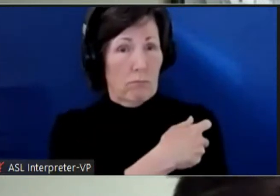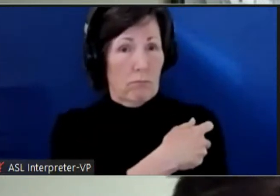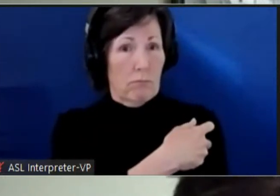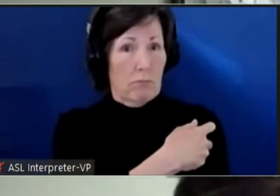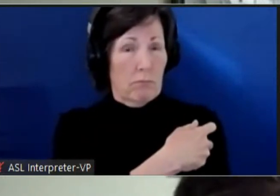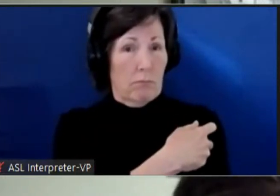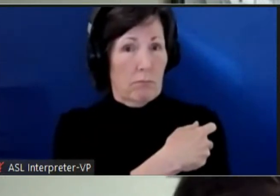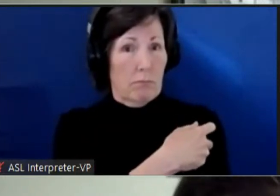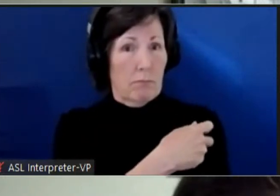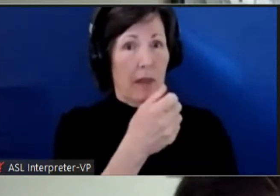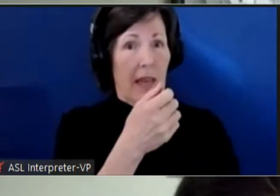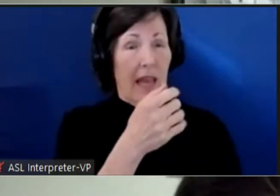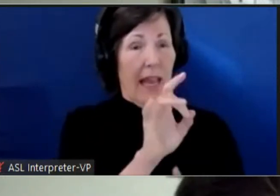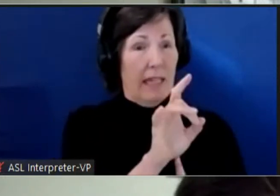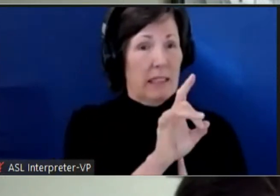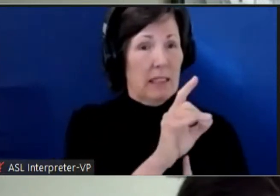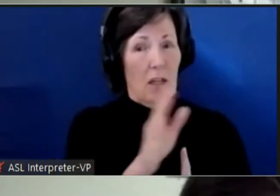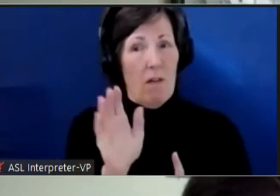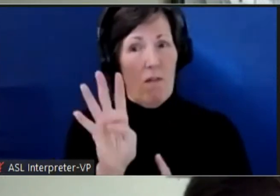18 to 49,